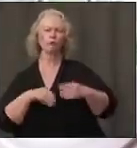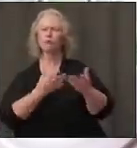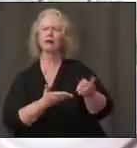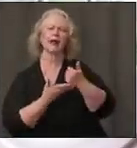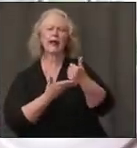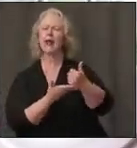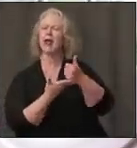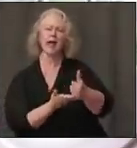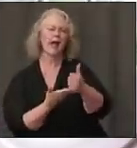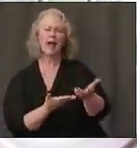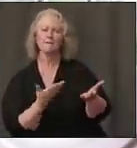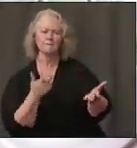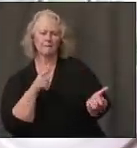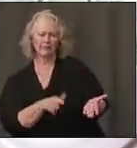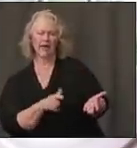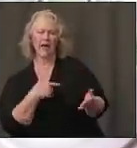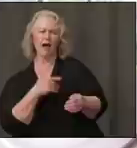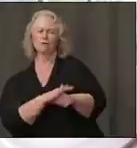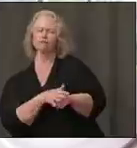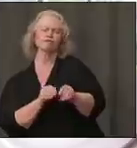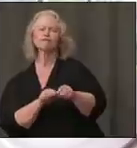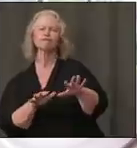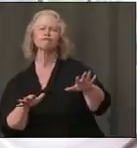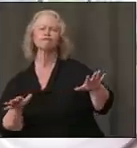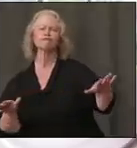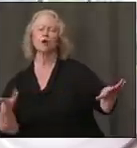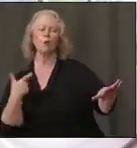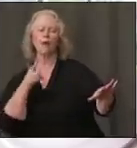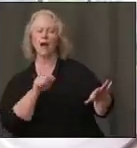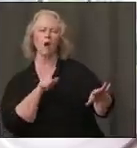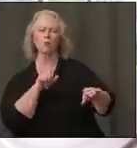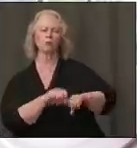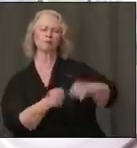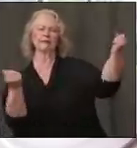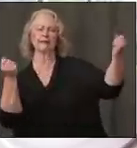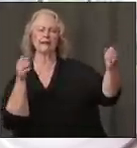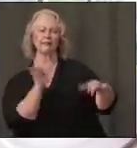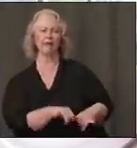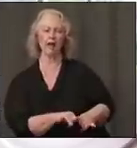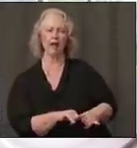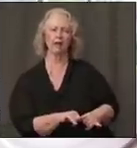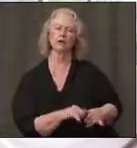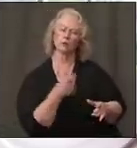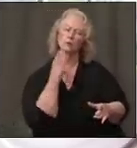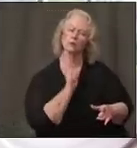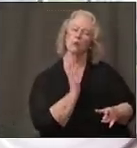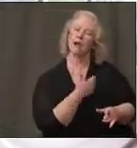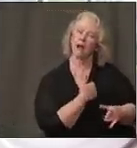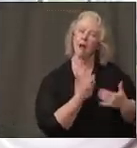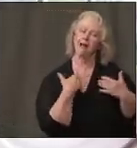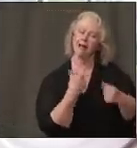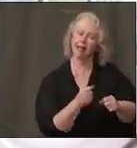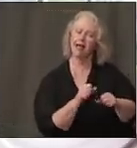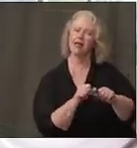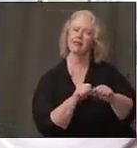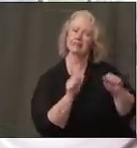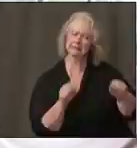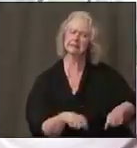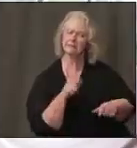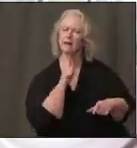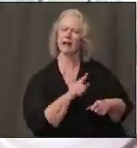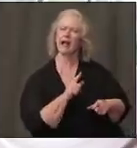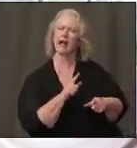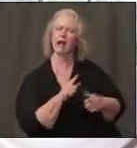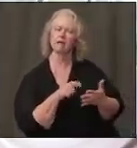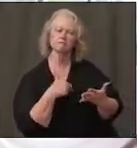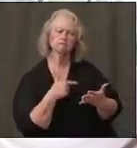healthcare in the setting of an epidemic. So we had to break this epidemic in order to have a functional public health system that can deliver the care that